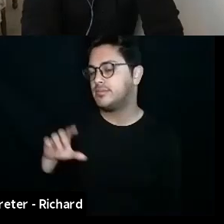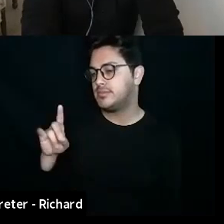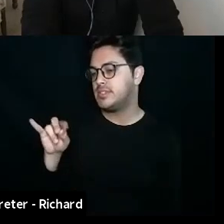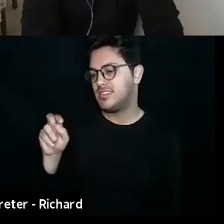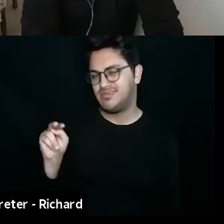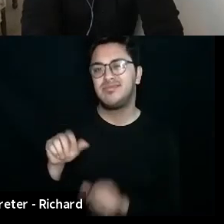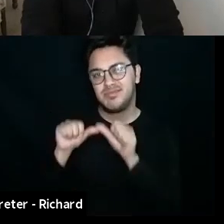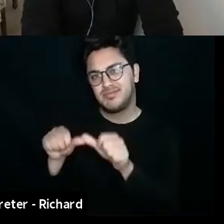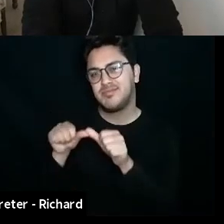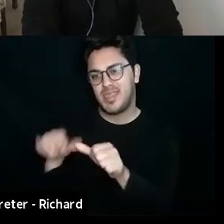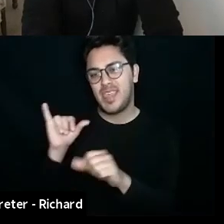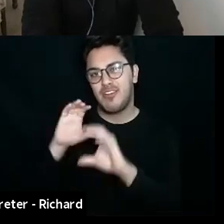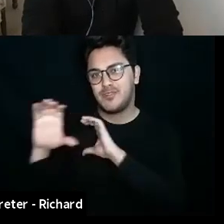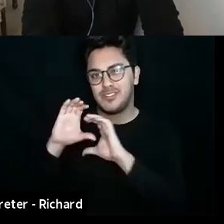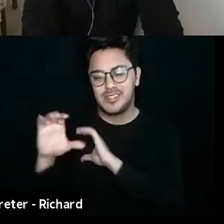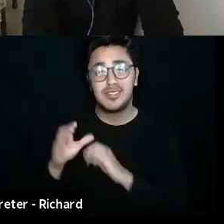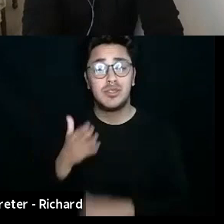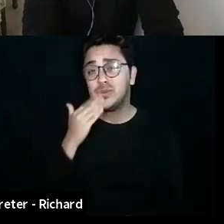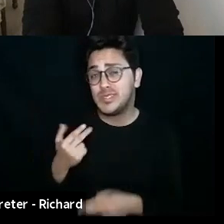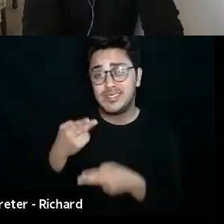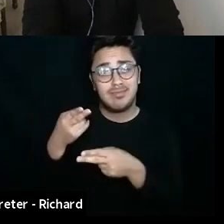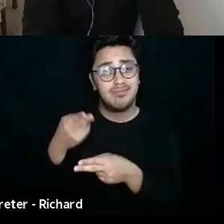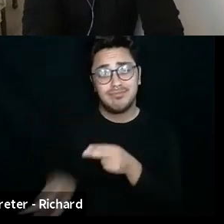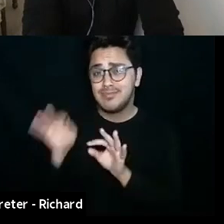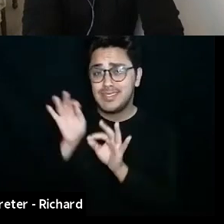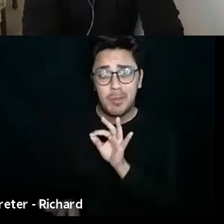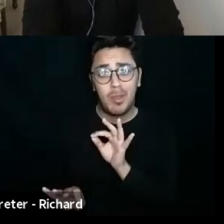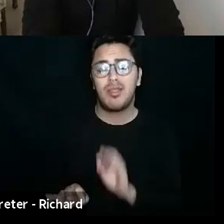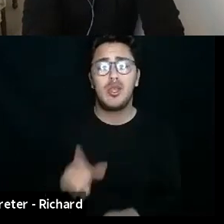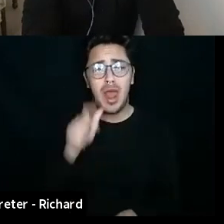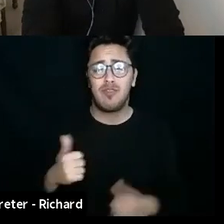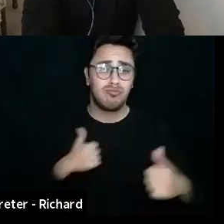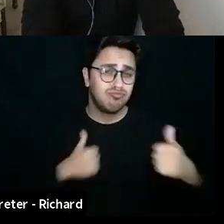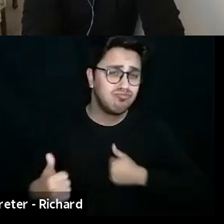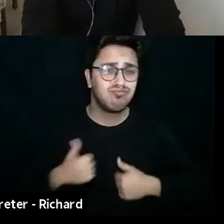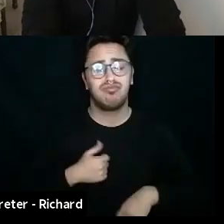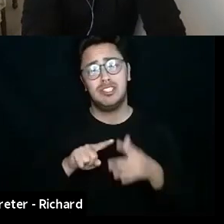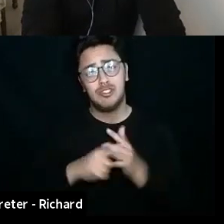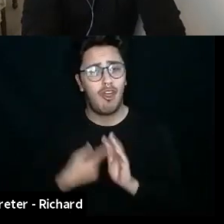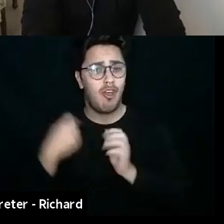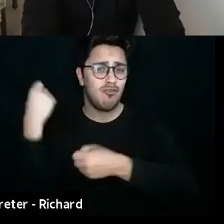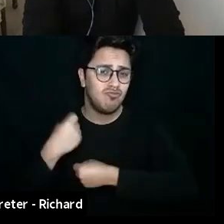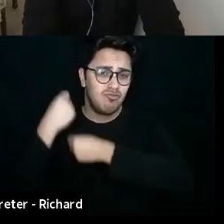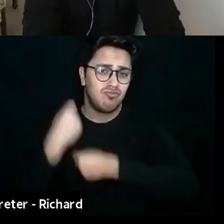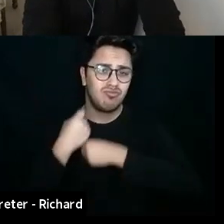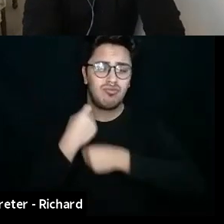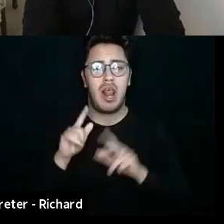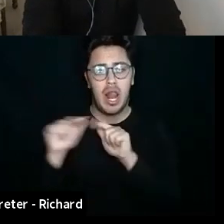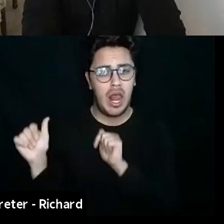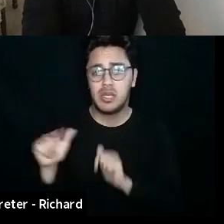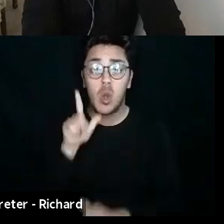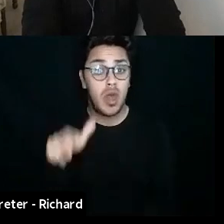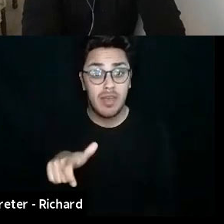going, sweet and simple. You don't have to go out and beat your chest and start a rally and a movement, but the little things, the little conversations